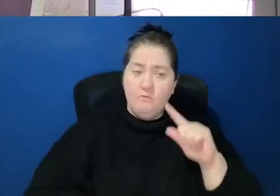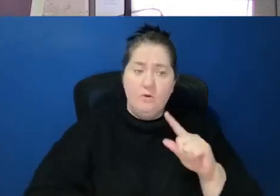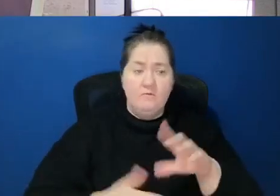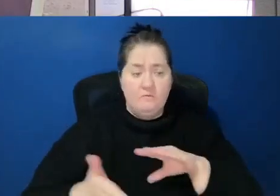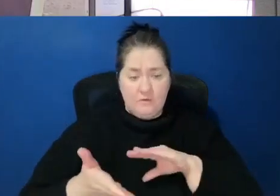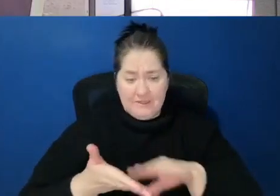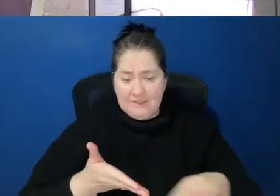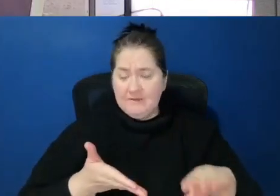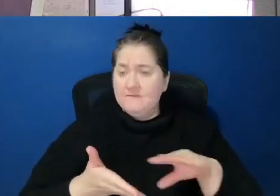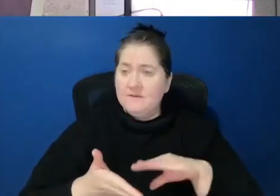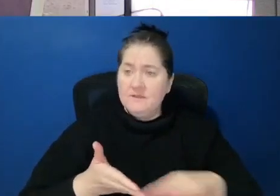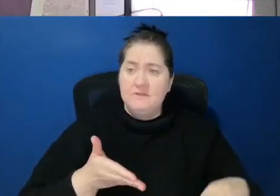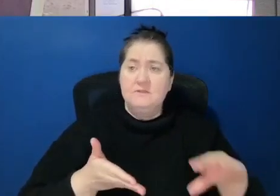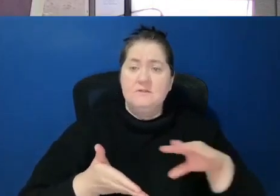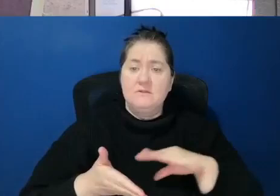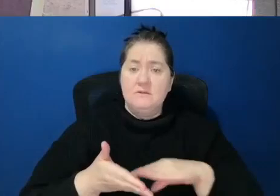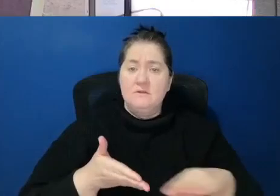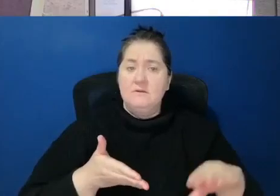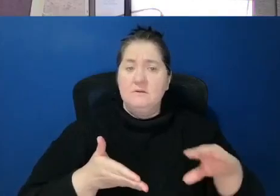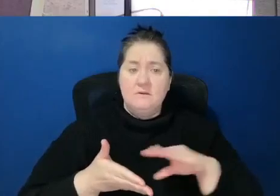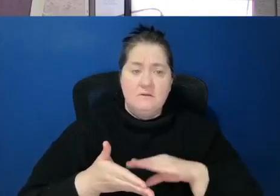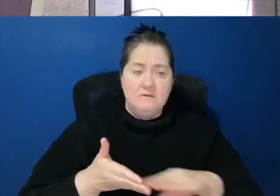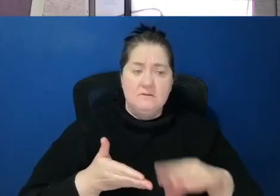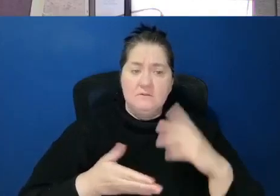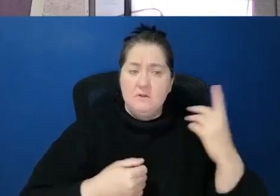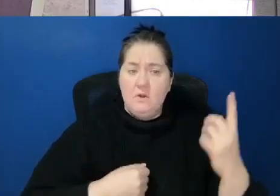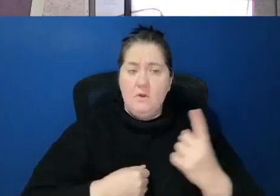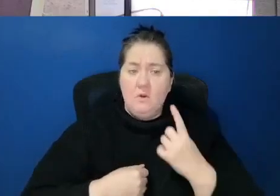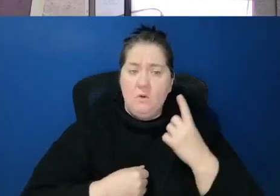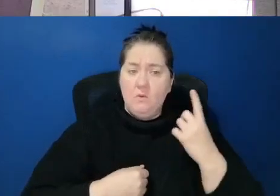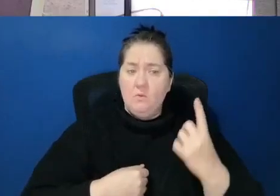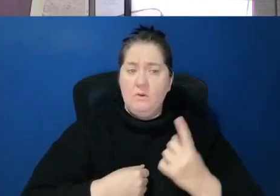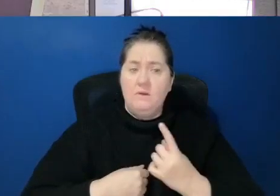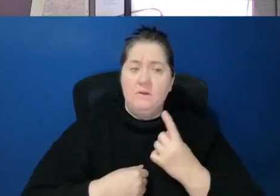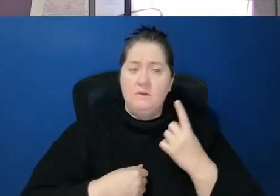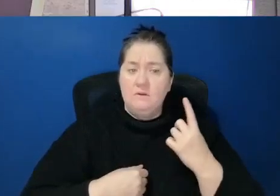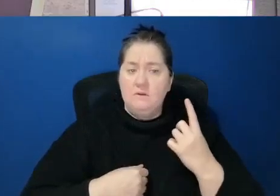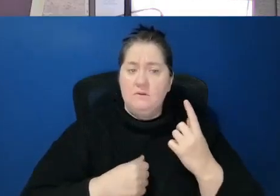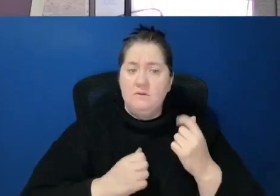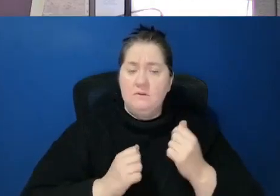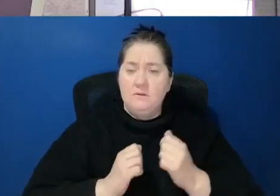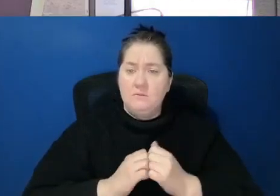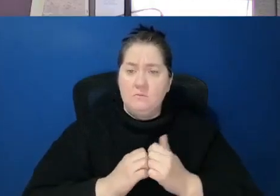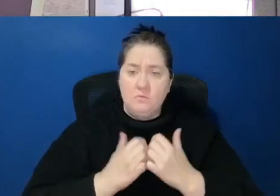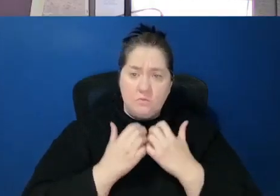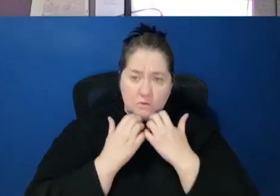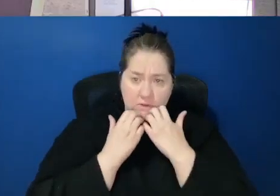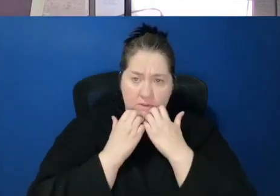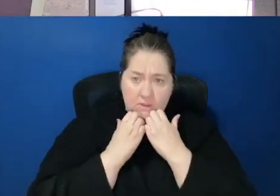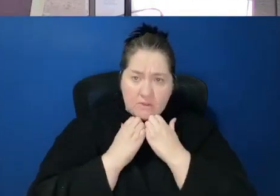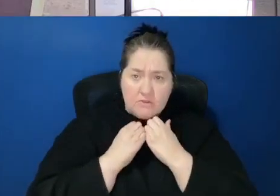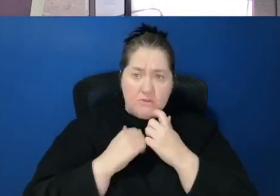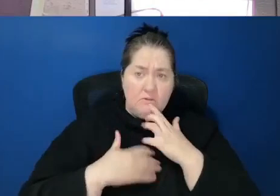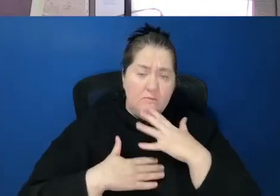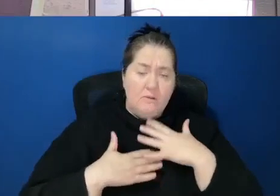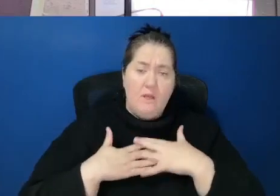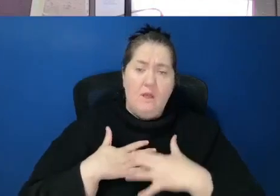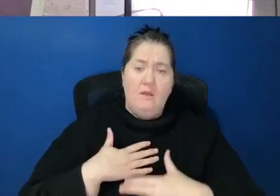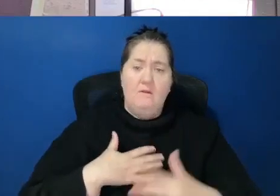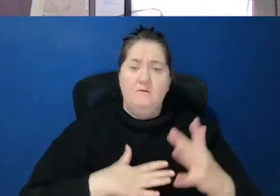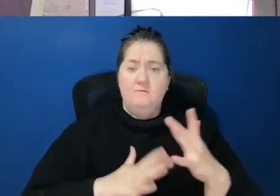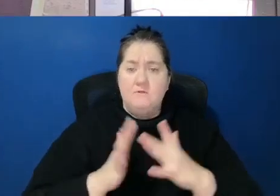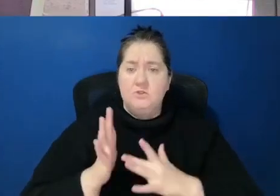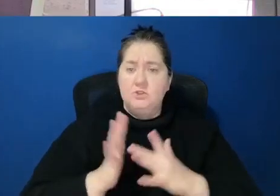Forgiveness was bought with the precious blood of